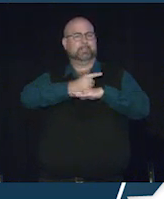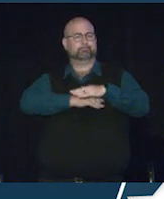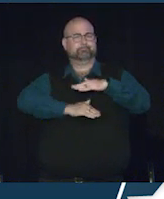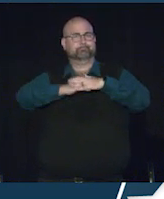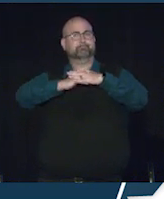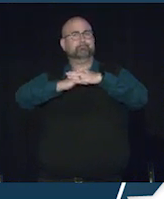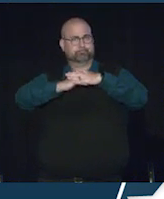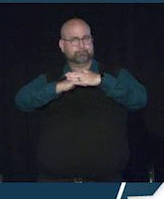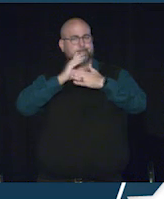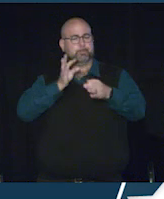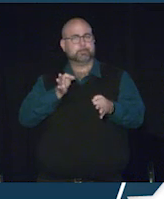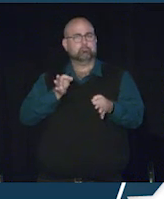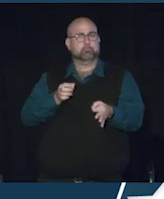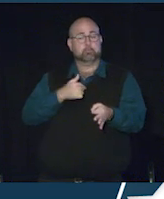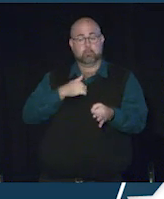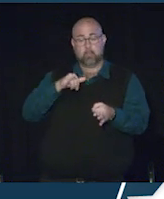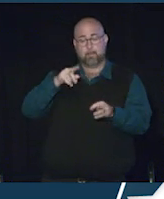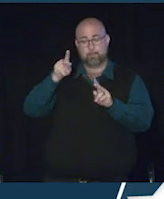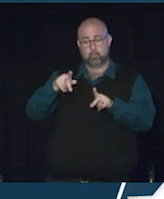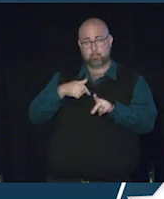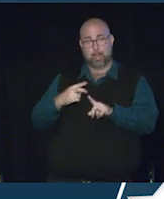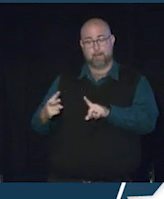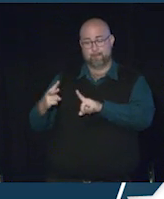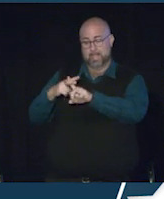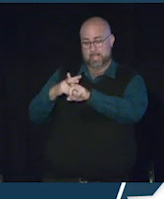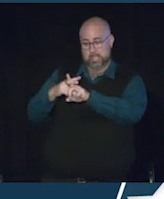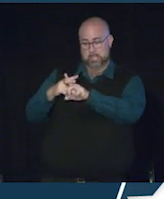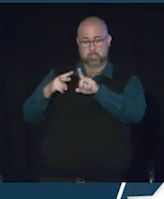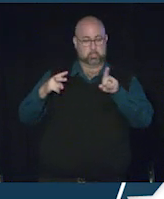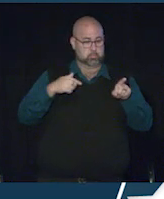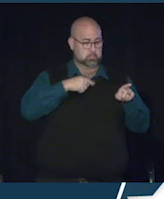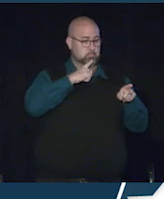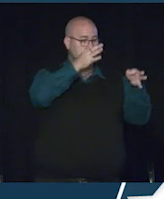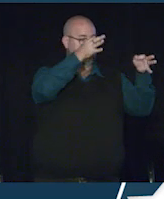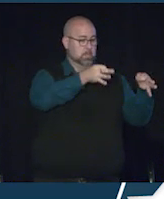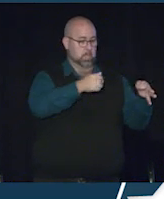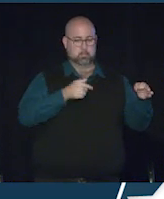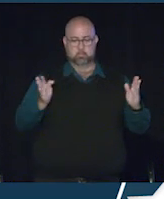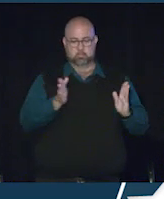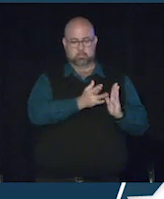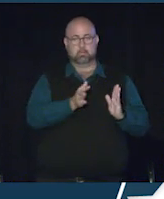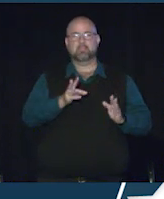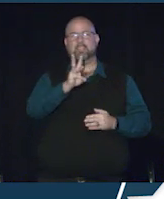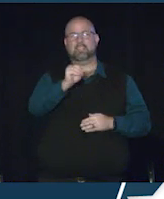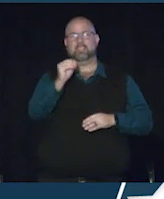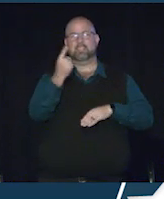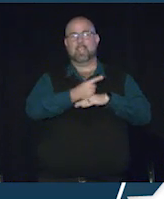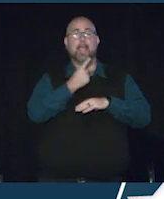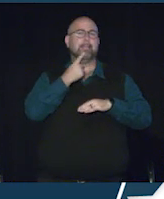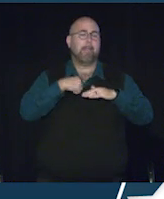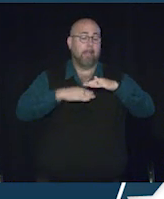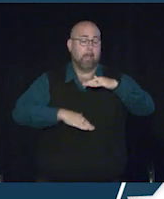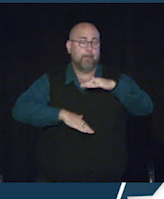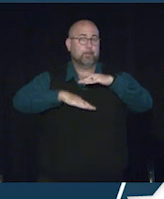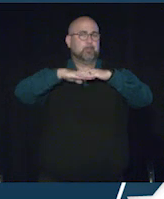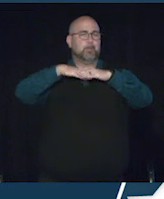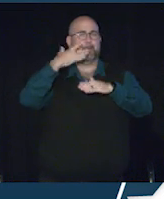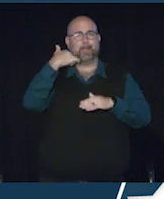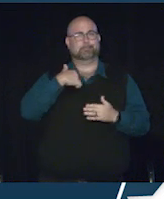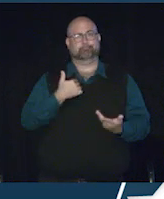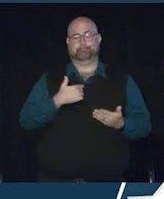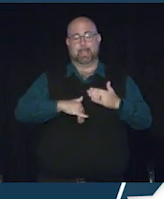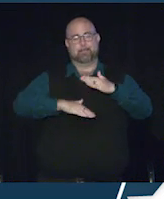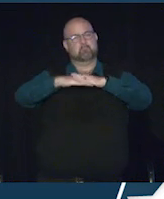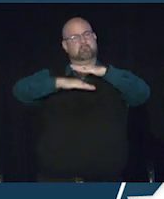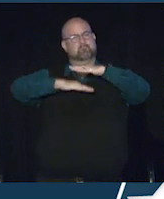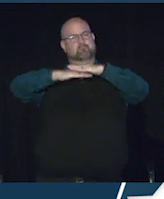decision between the time that the person applies for services and the time that decision is made. I say up to 60 days because that is the